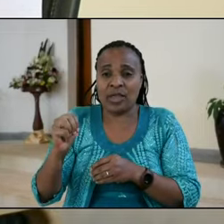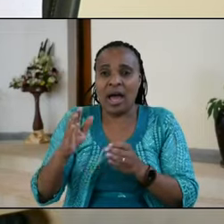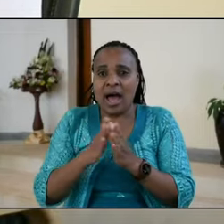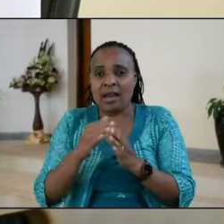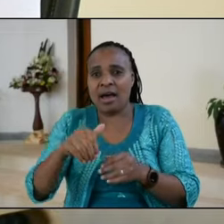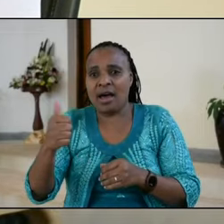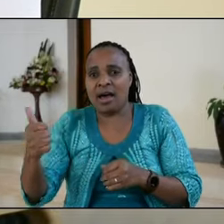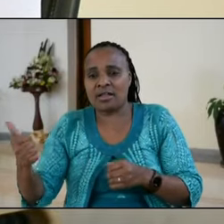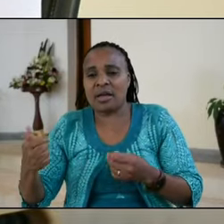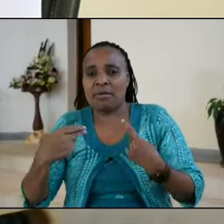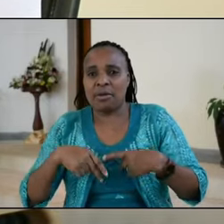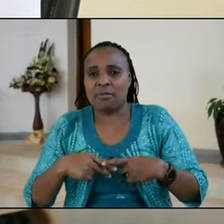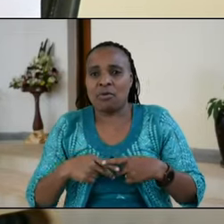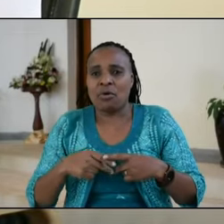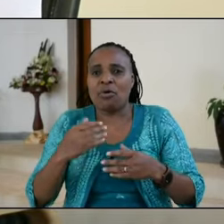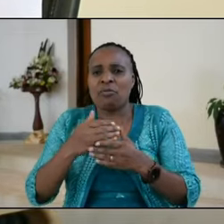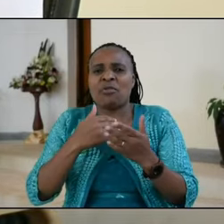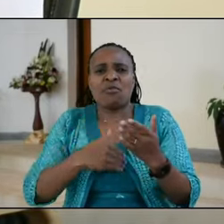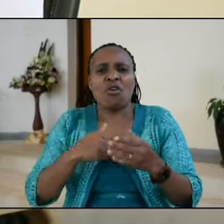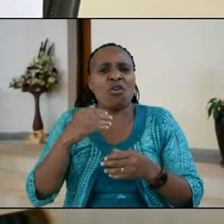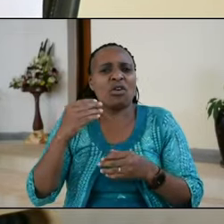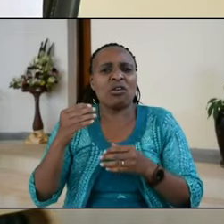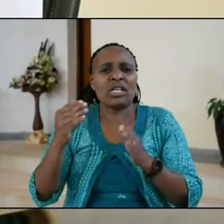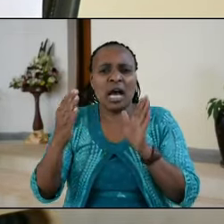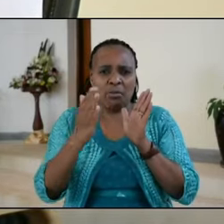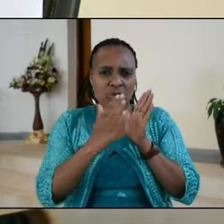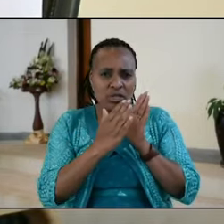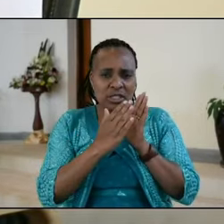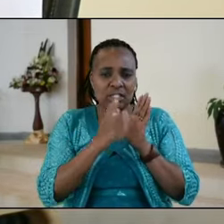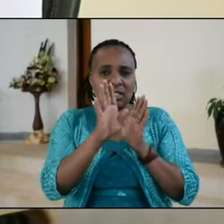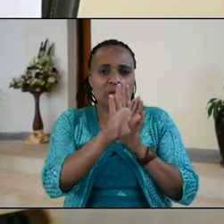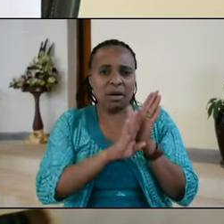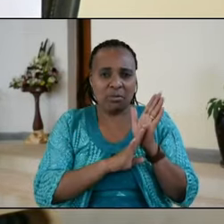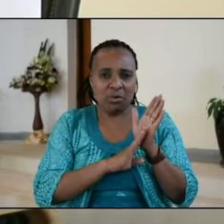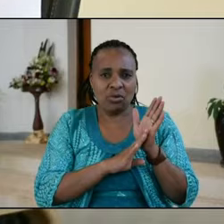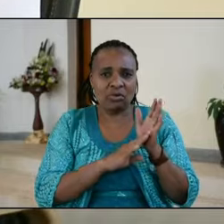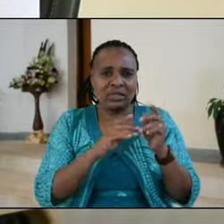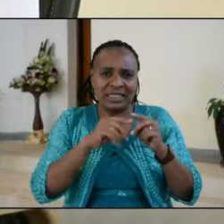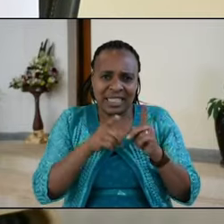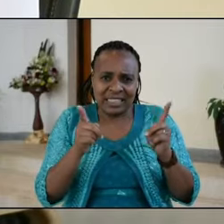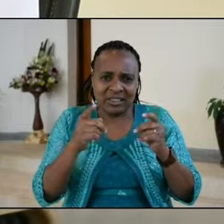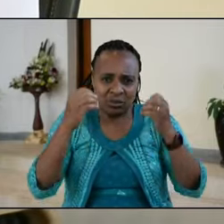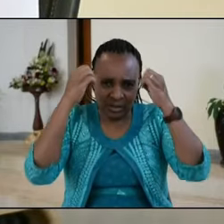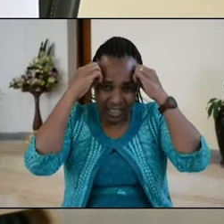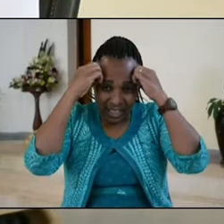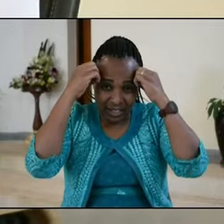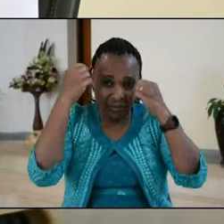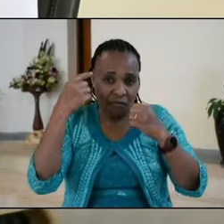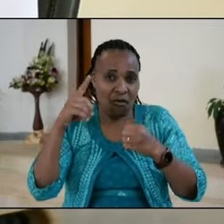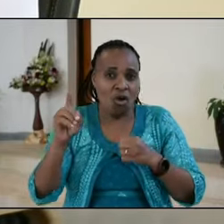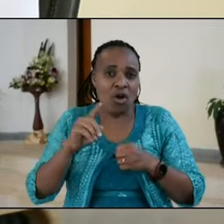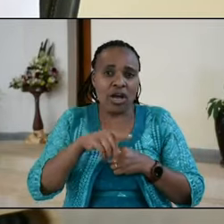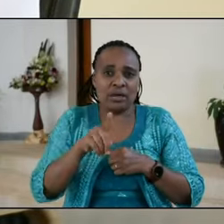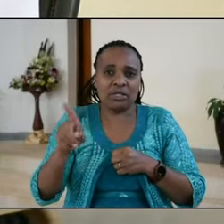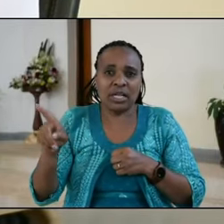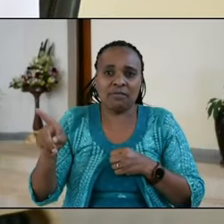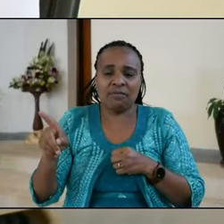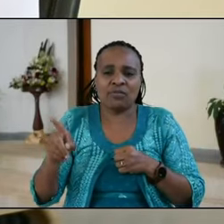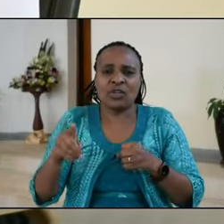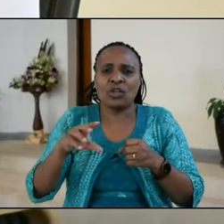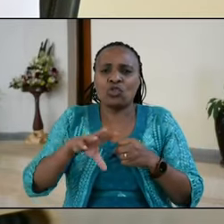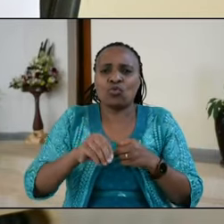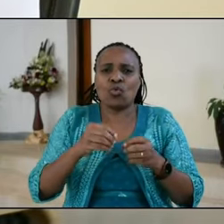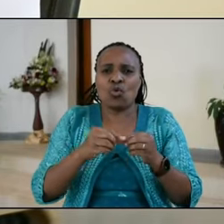people. So even before he approached the Bible and began to study it for himself, he took so